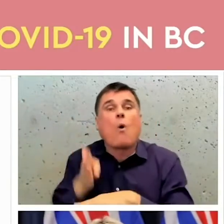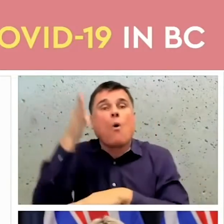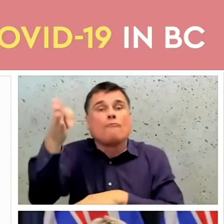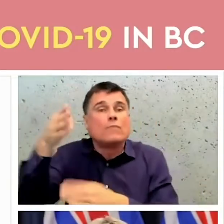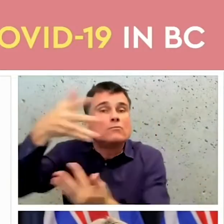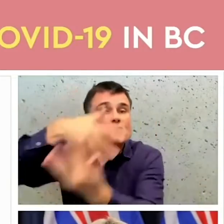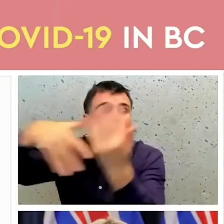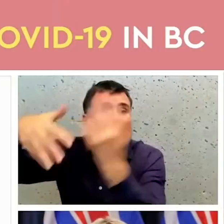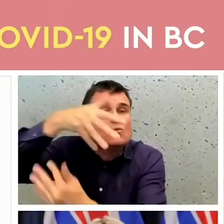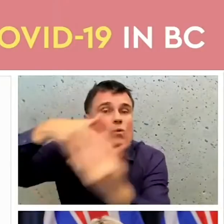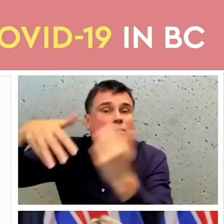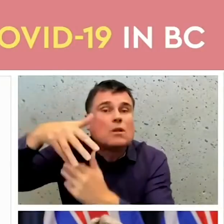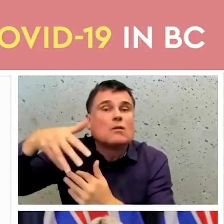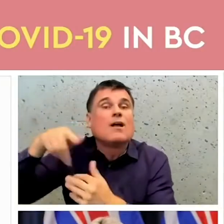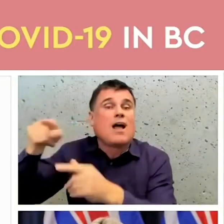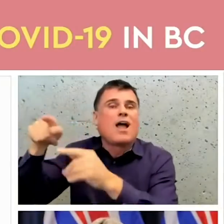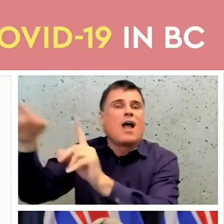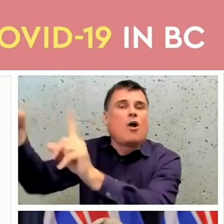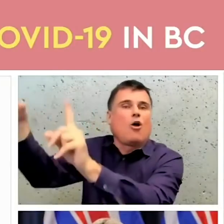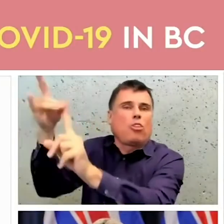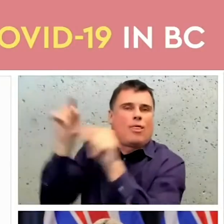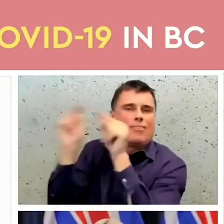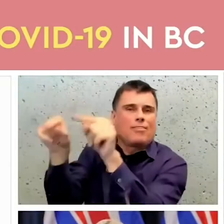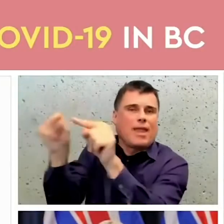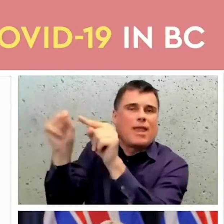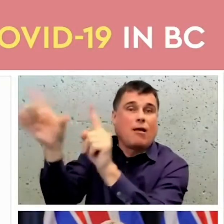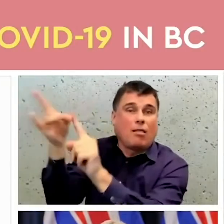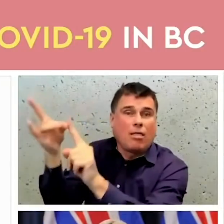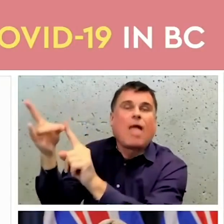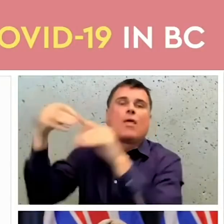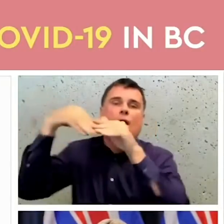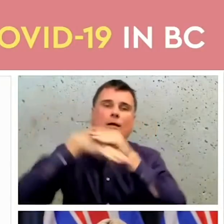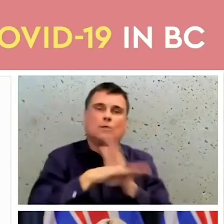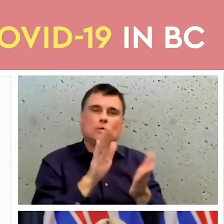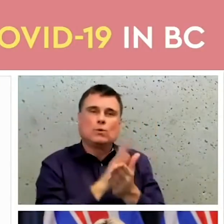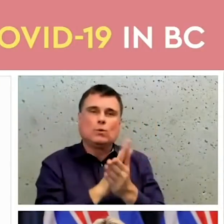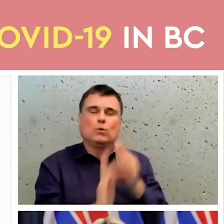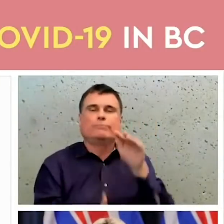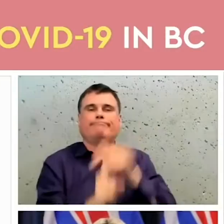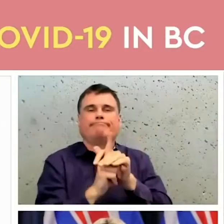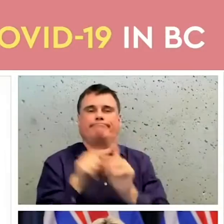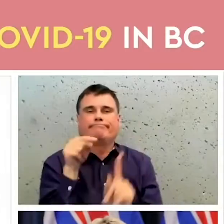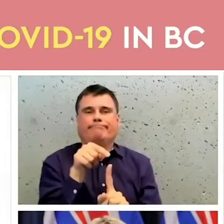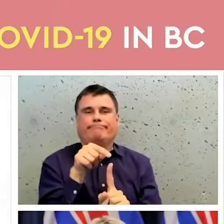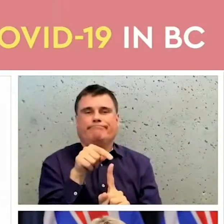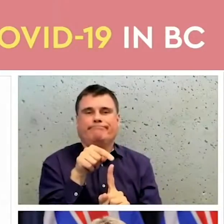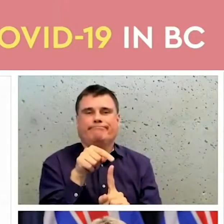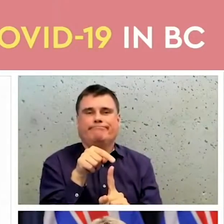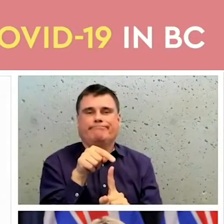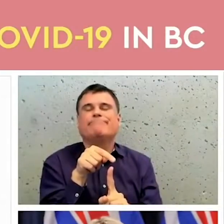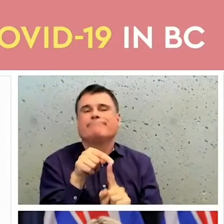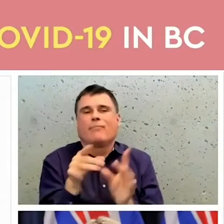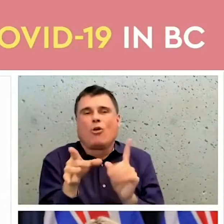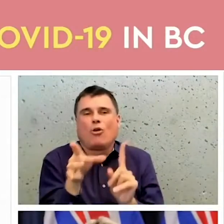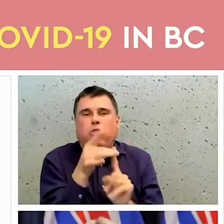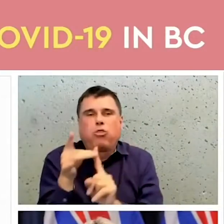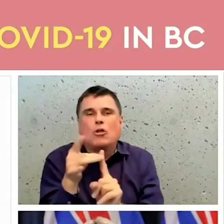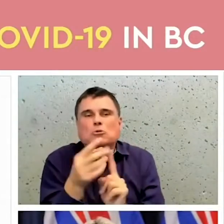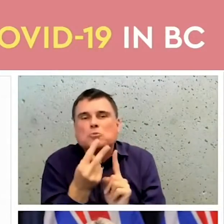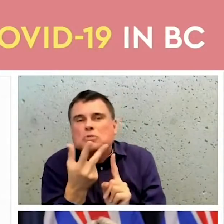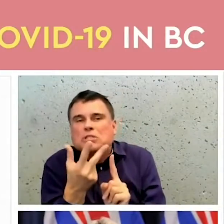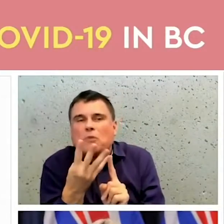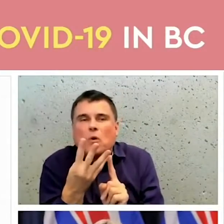same group of children are in the school setting together. So if we look at this in terms of risk